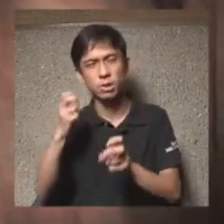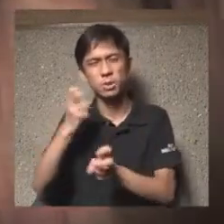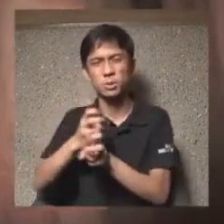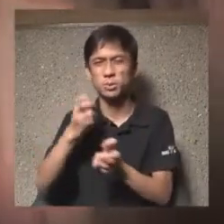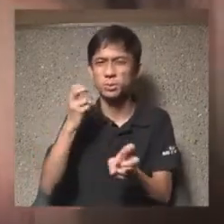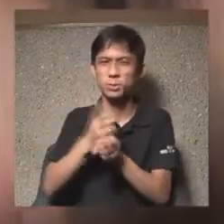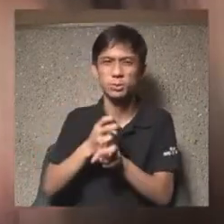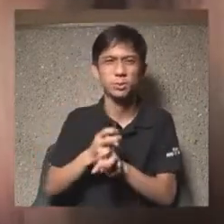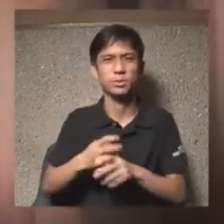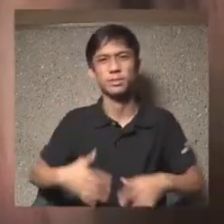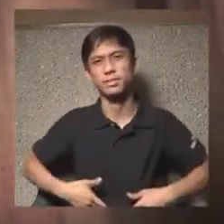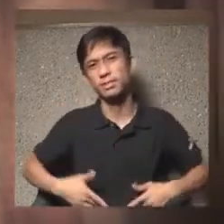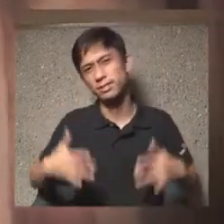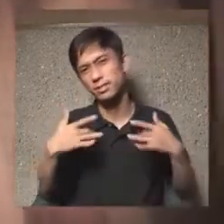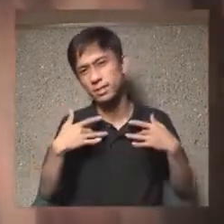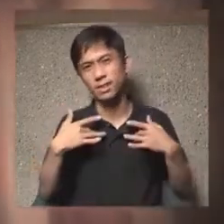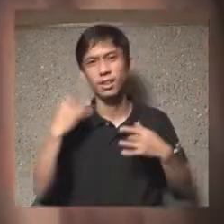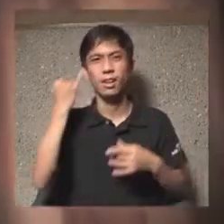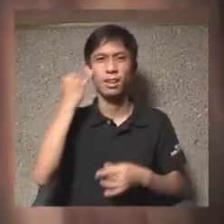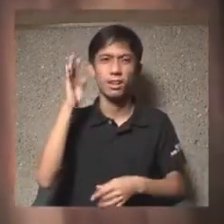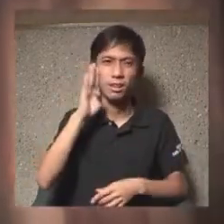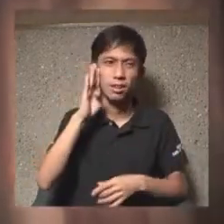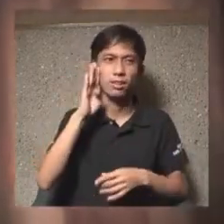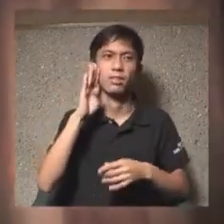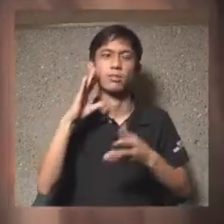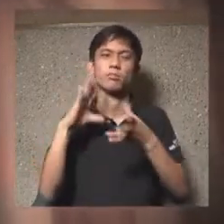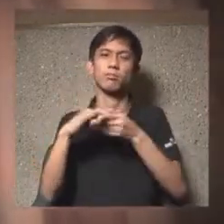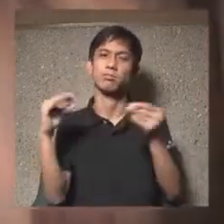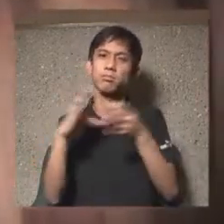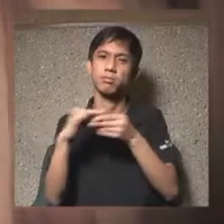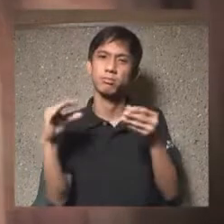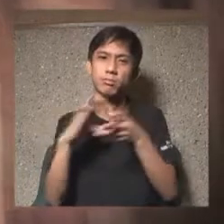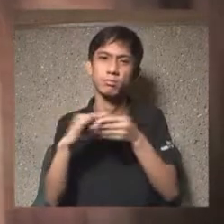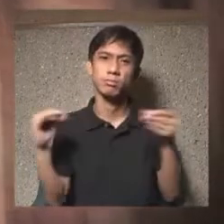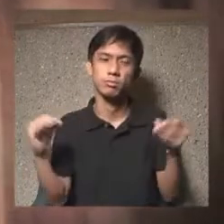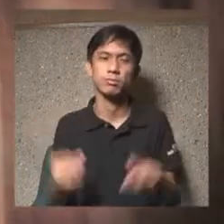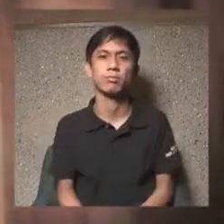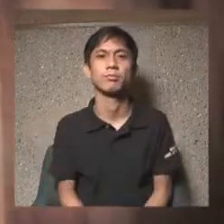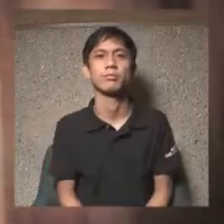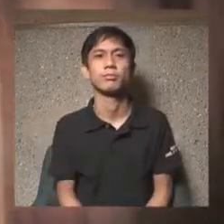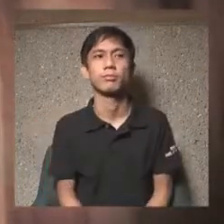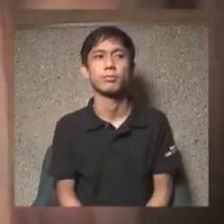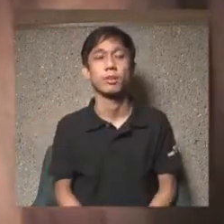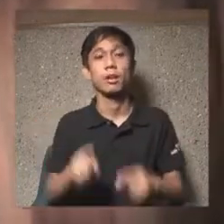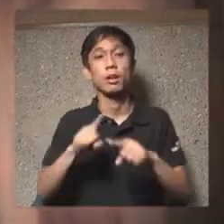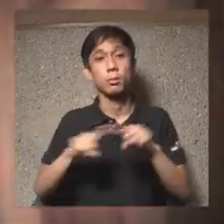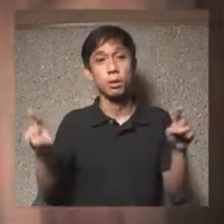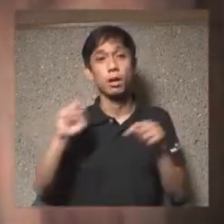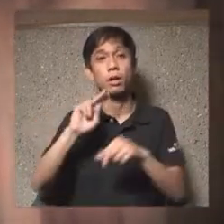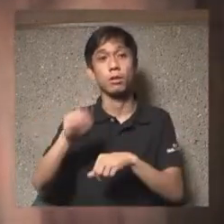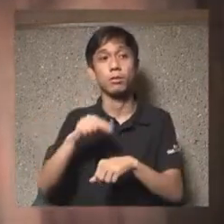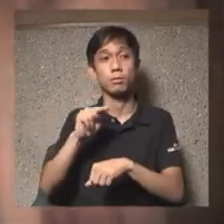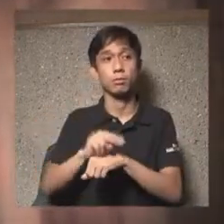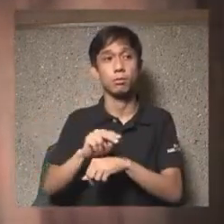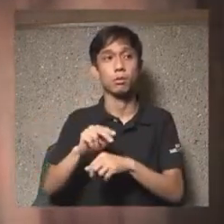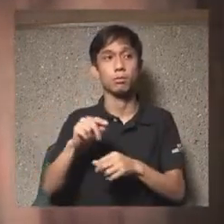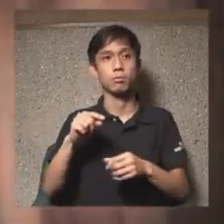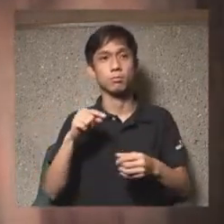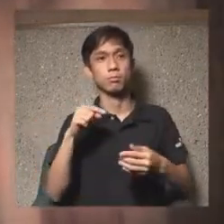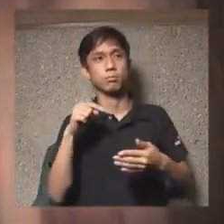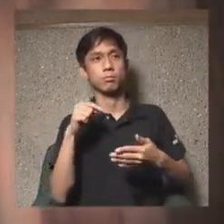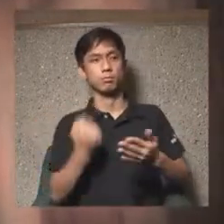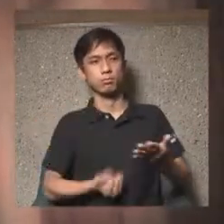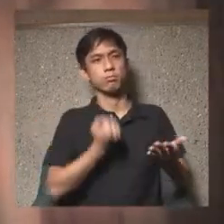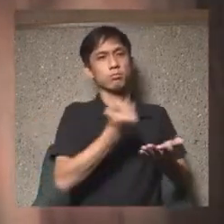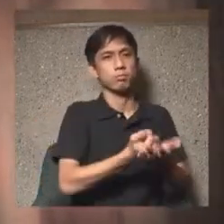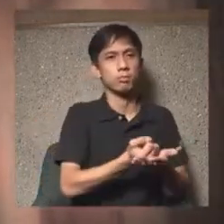end, a nation was born out of him. Jacob let